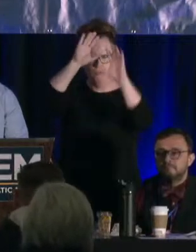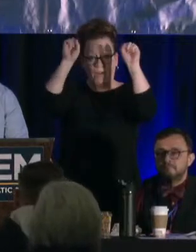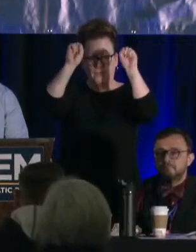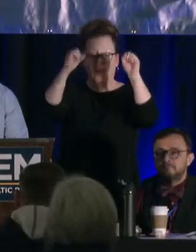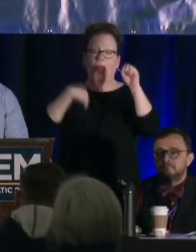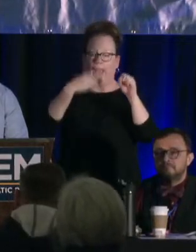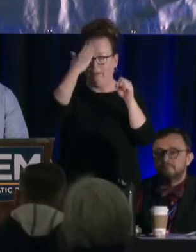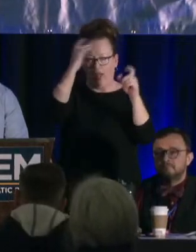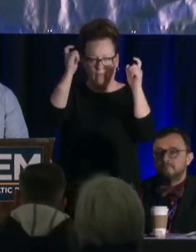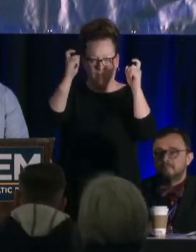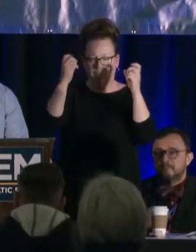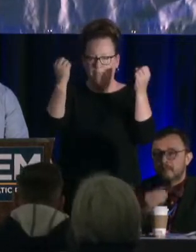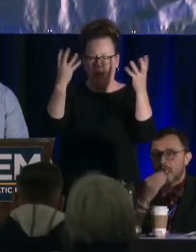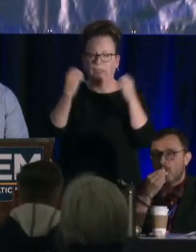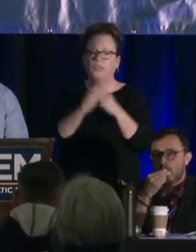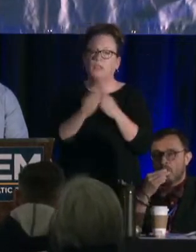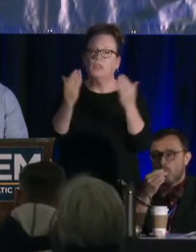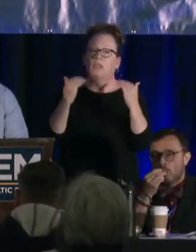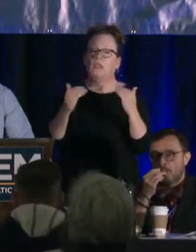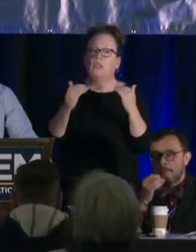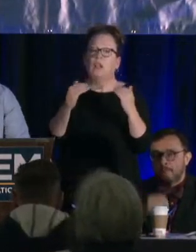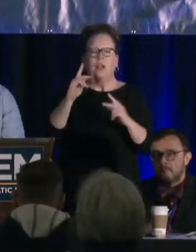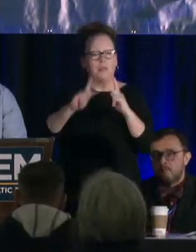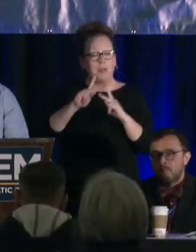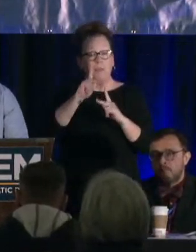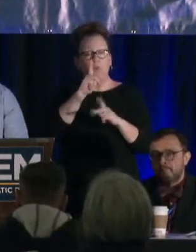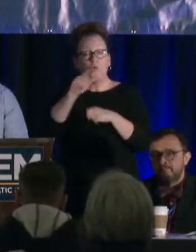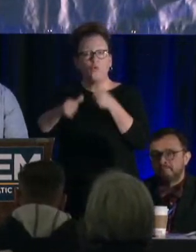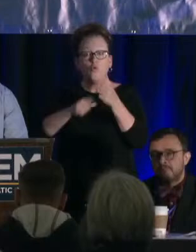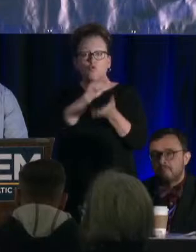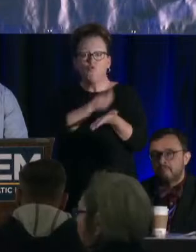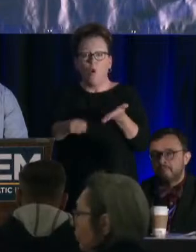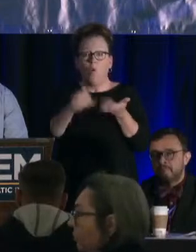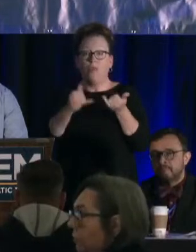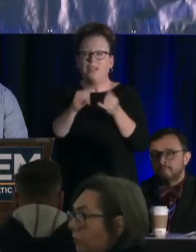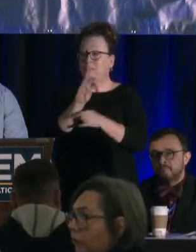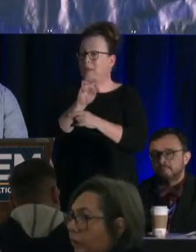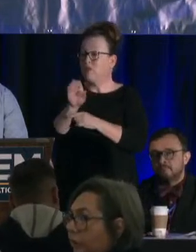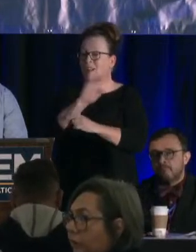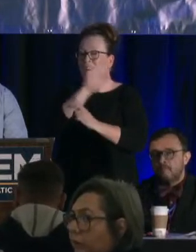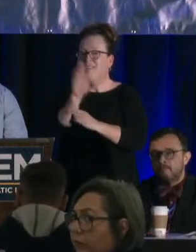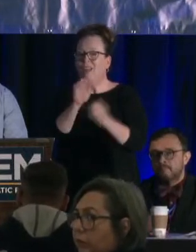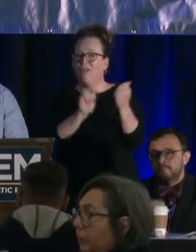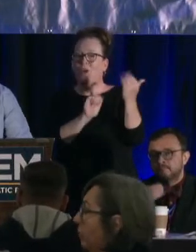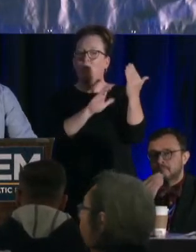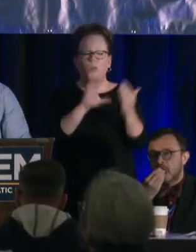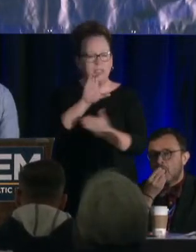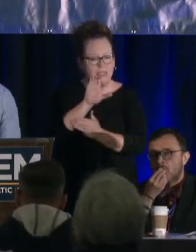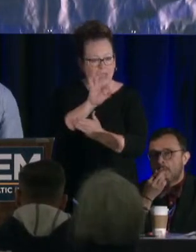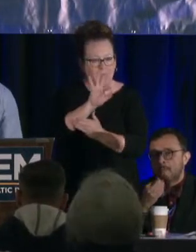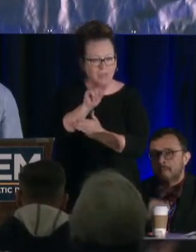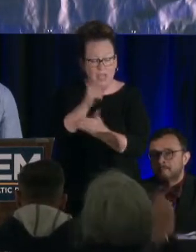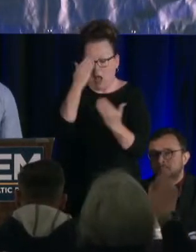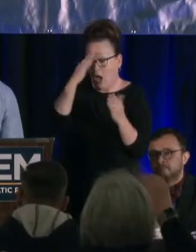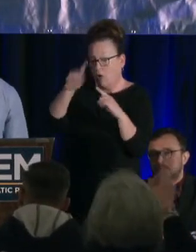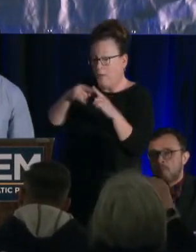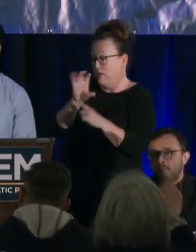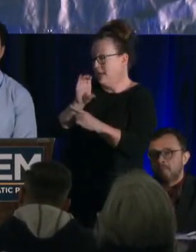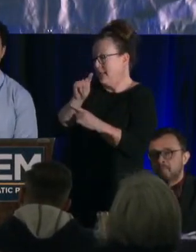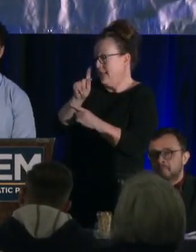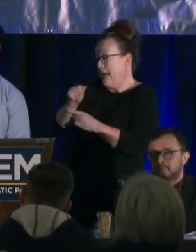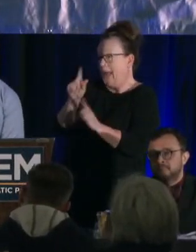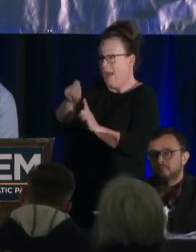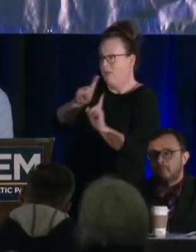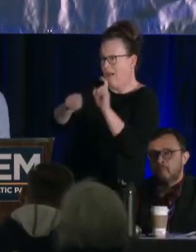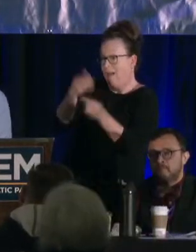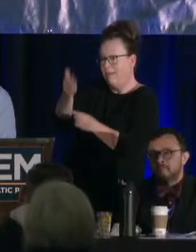CFT. The folks behind this measure never approached CFT. I'm not sure about CTA. You'll have to ask them